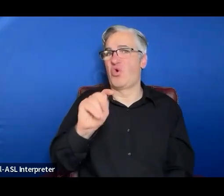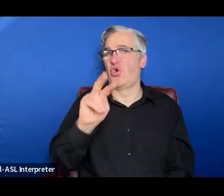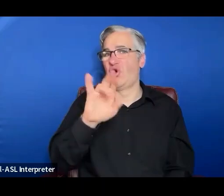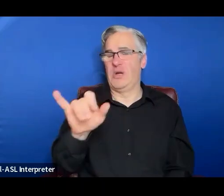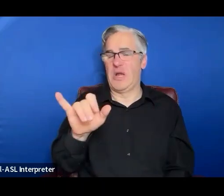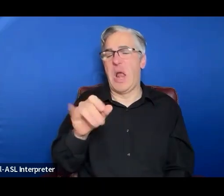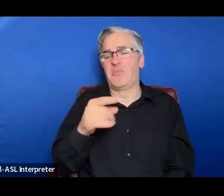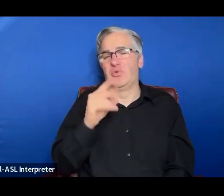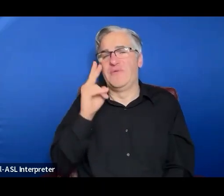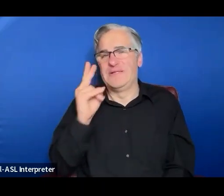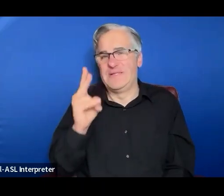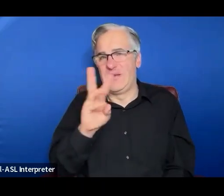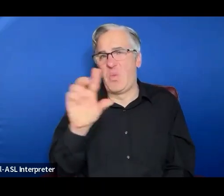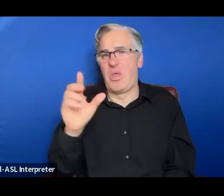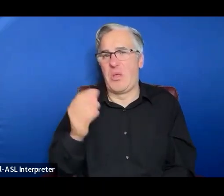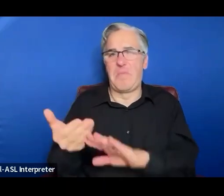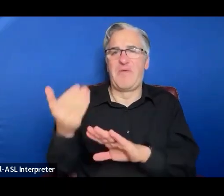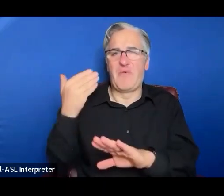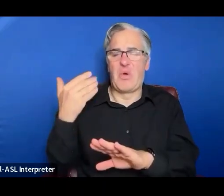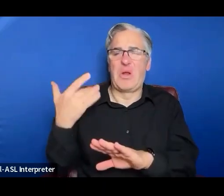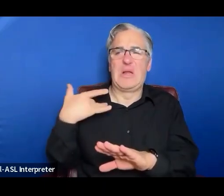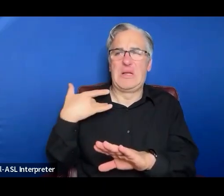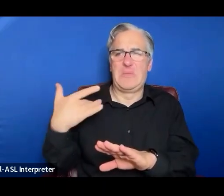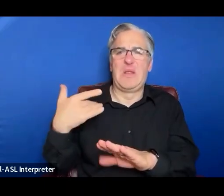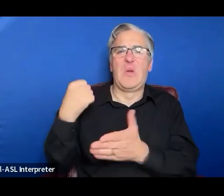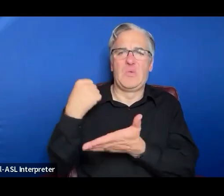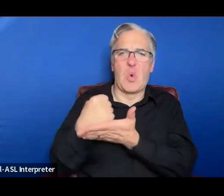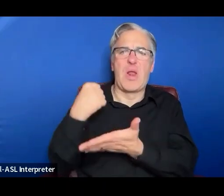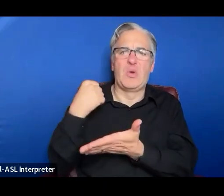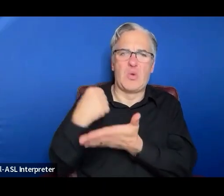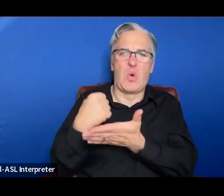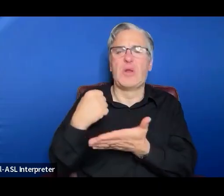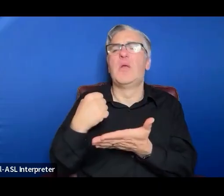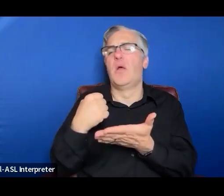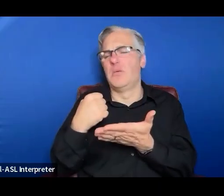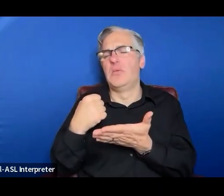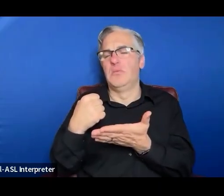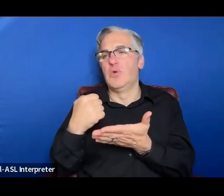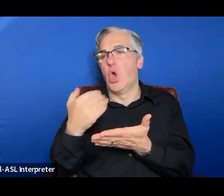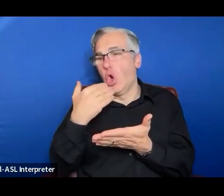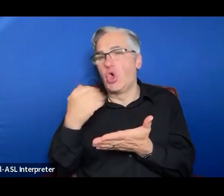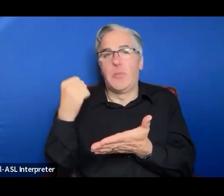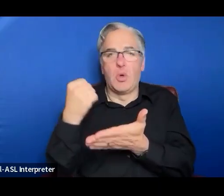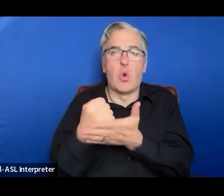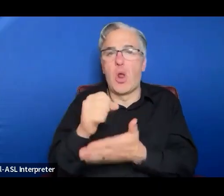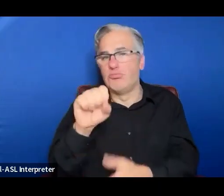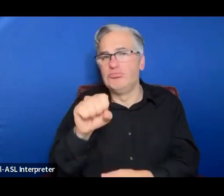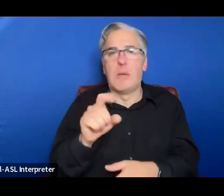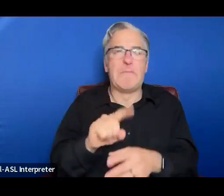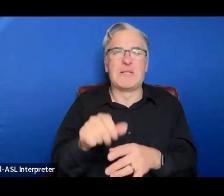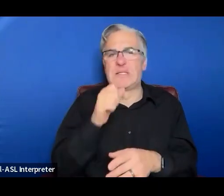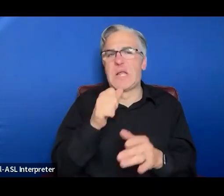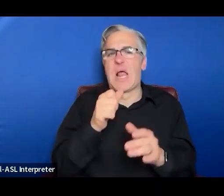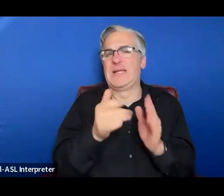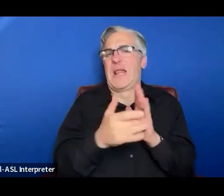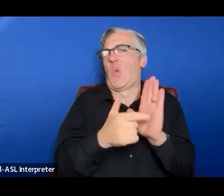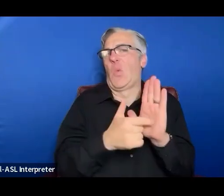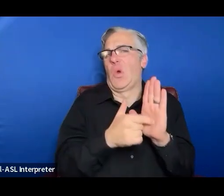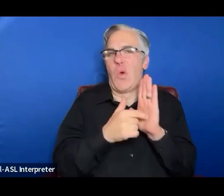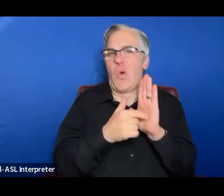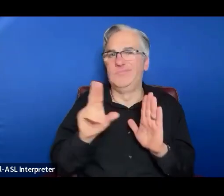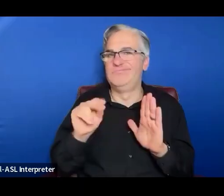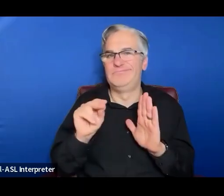you've seen wills before. They typically all are notarized. And it's good to be notarized, but it's not